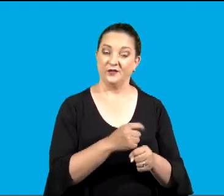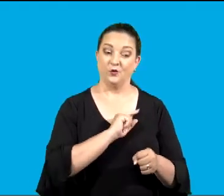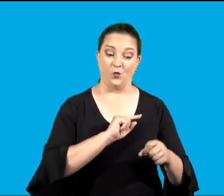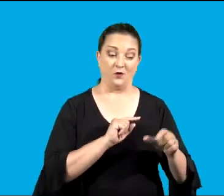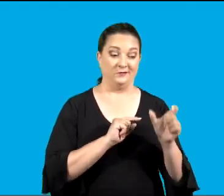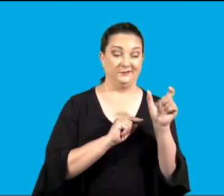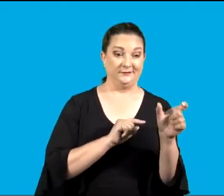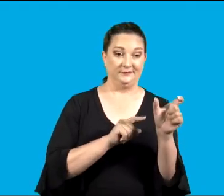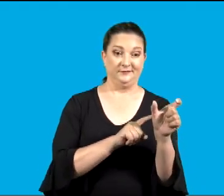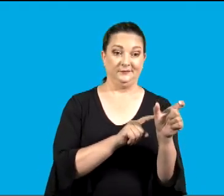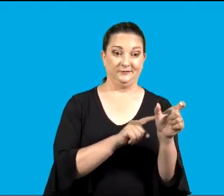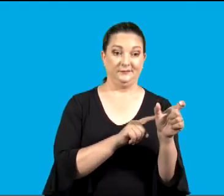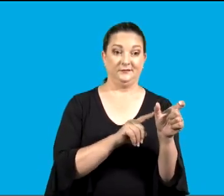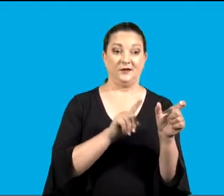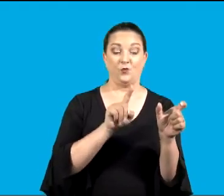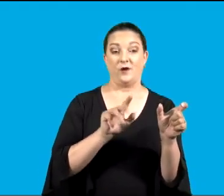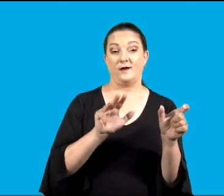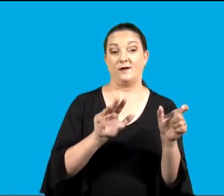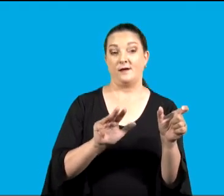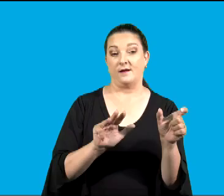difference between this amount,